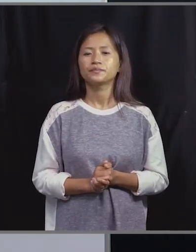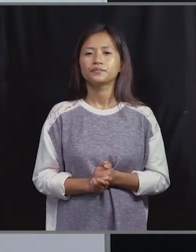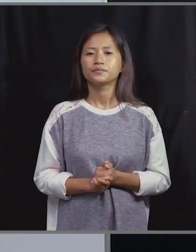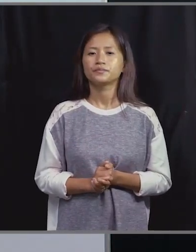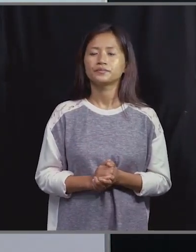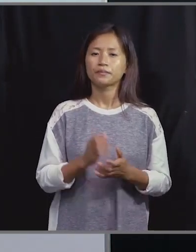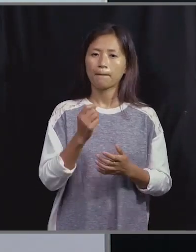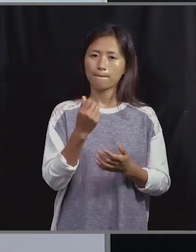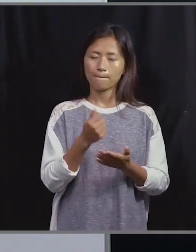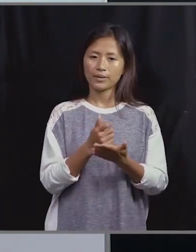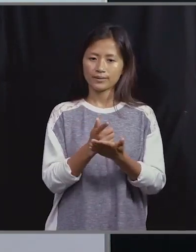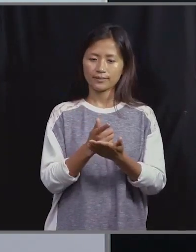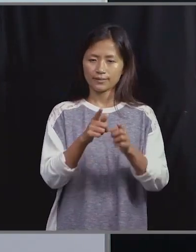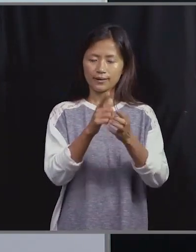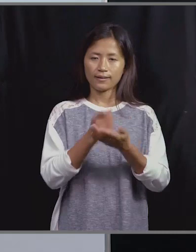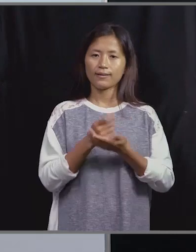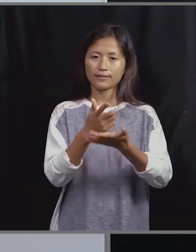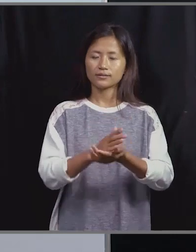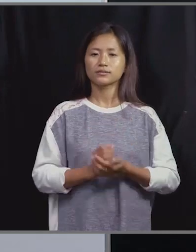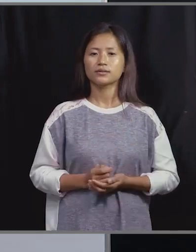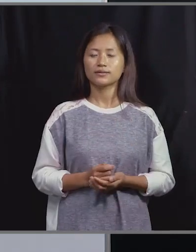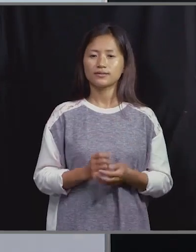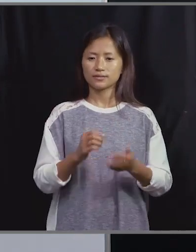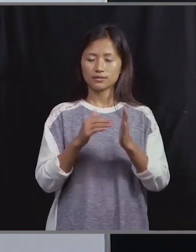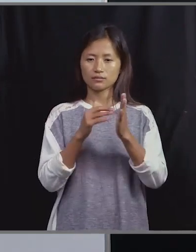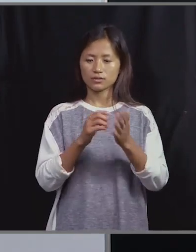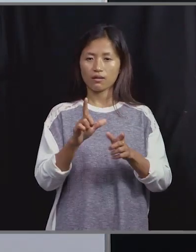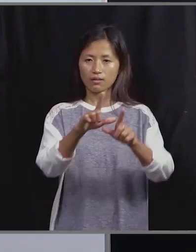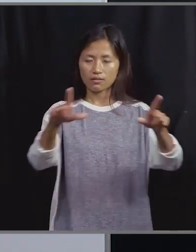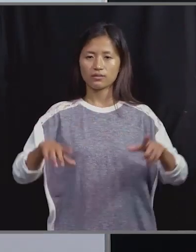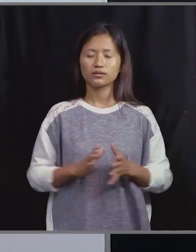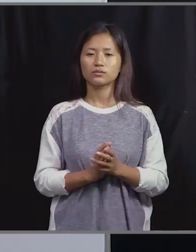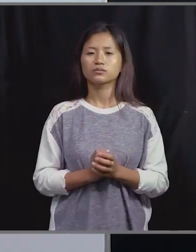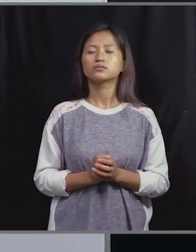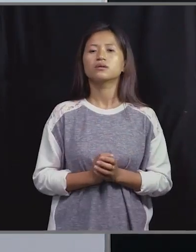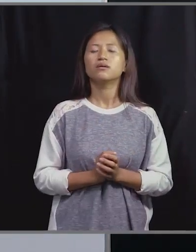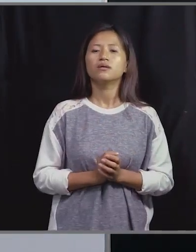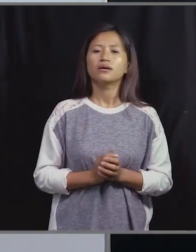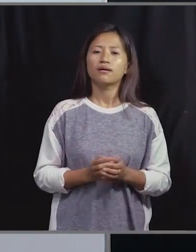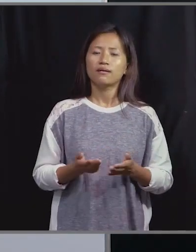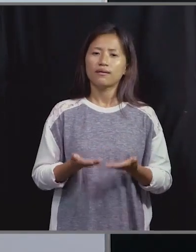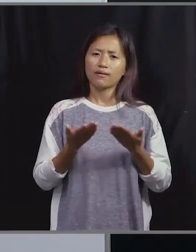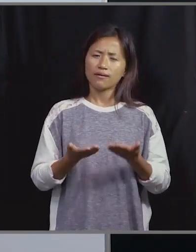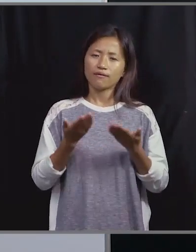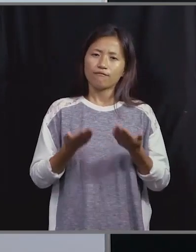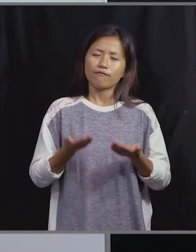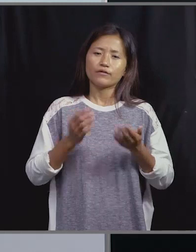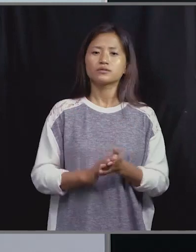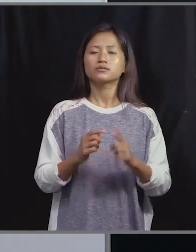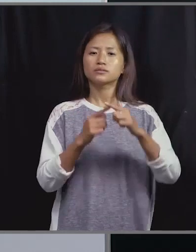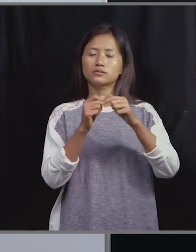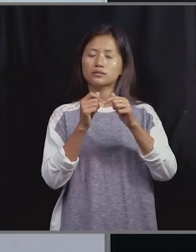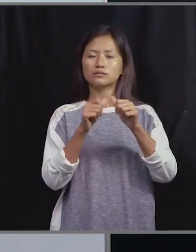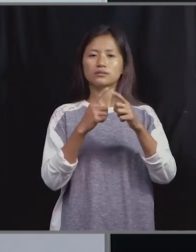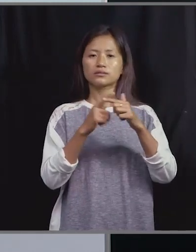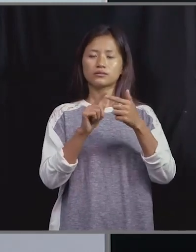the moneylenders, the Zamindars, the Sahukars, they were imposing heavy taxes on the Santals